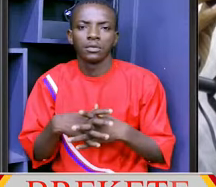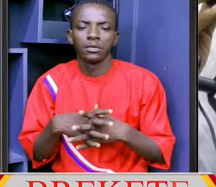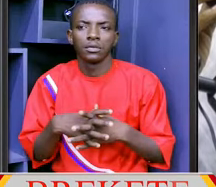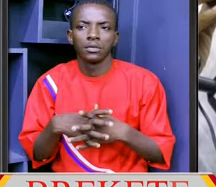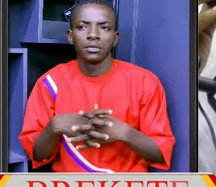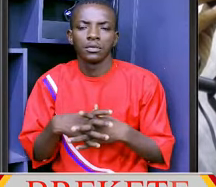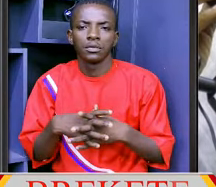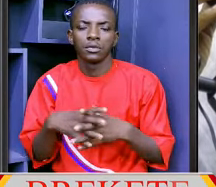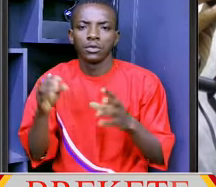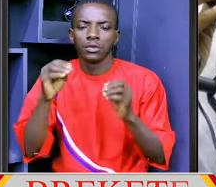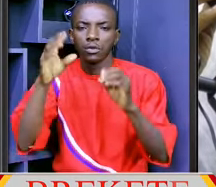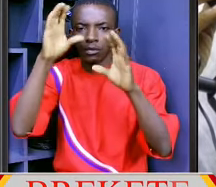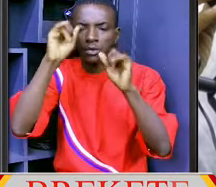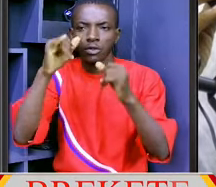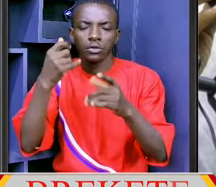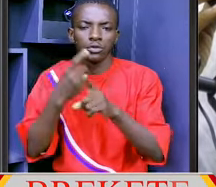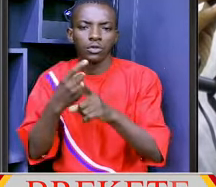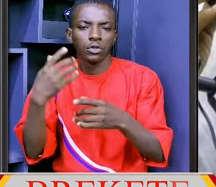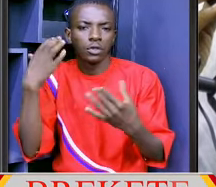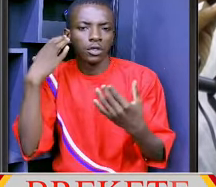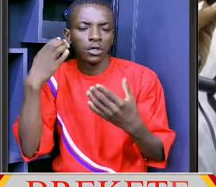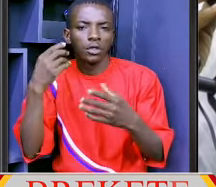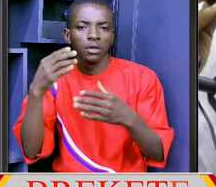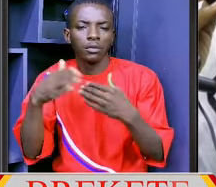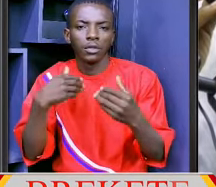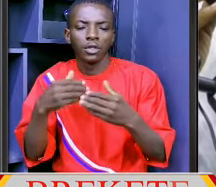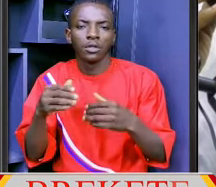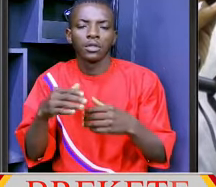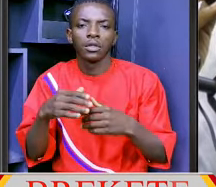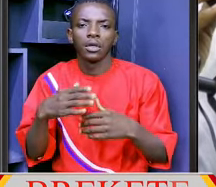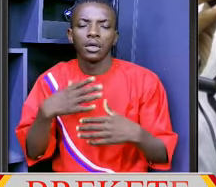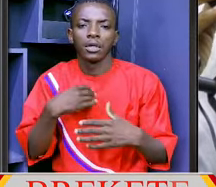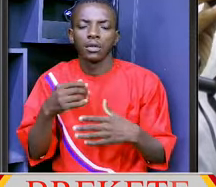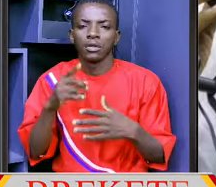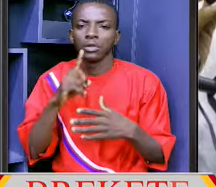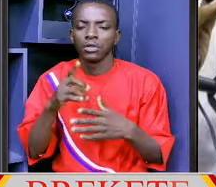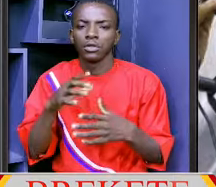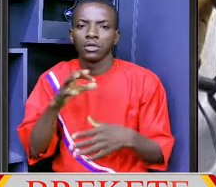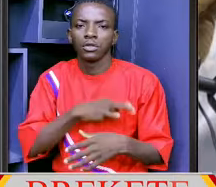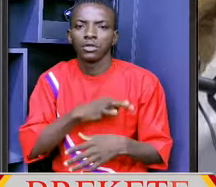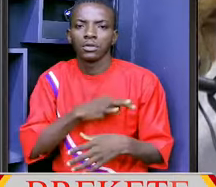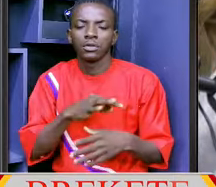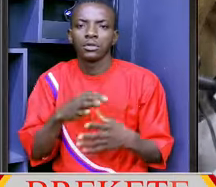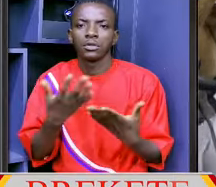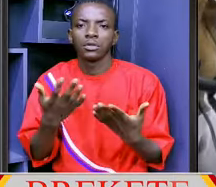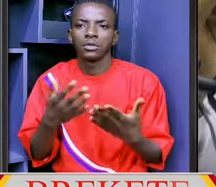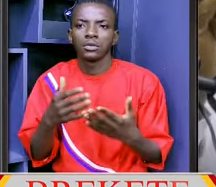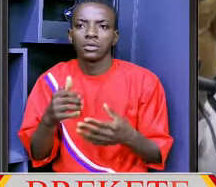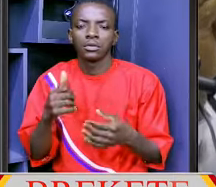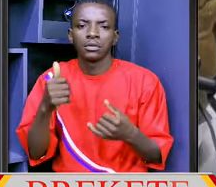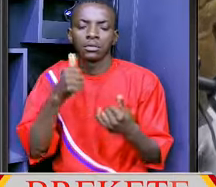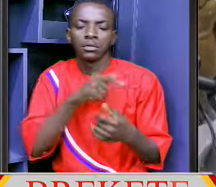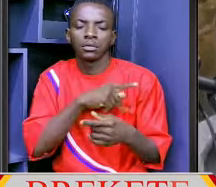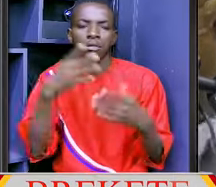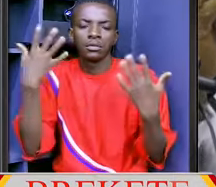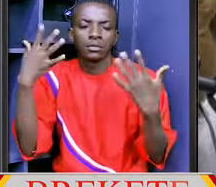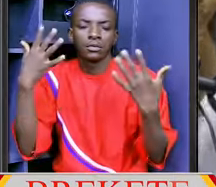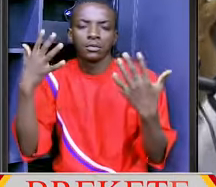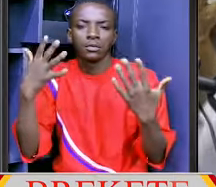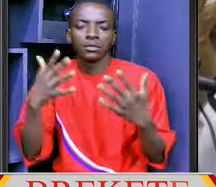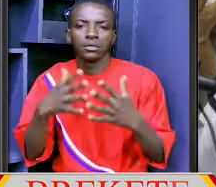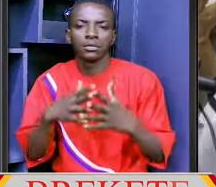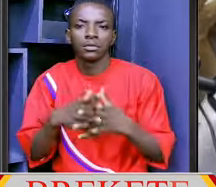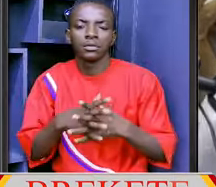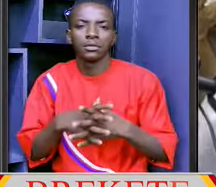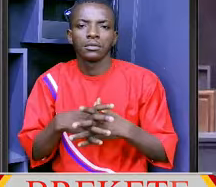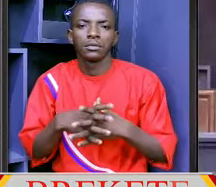Well, ordinary president, I'm just hearing this matter. And I'm really interested. Thank you. Let's appreciate this man.